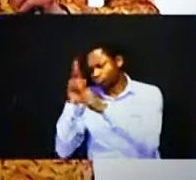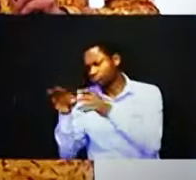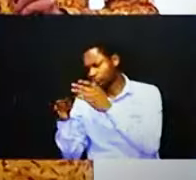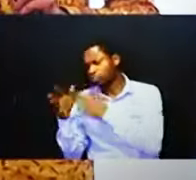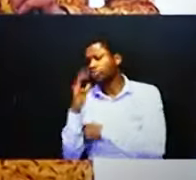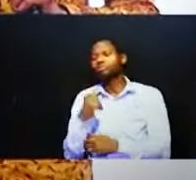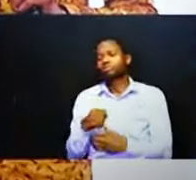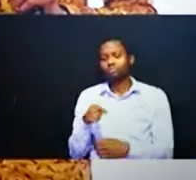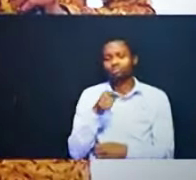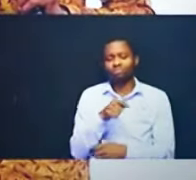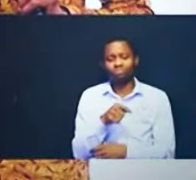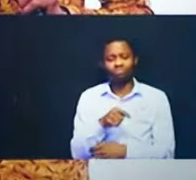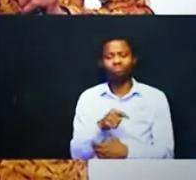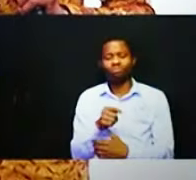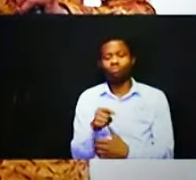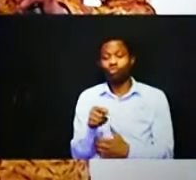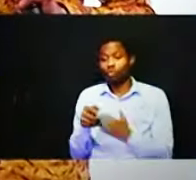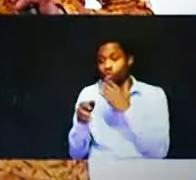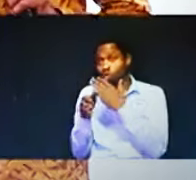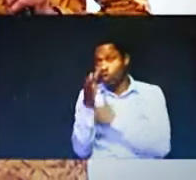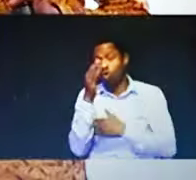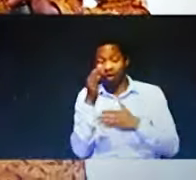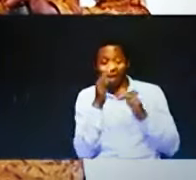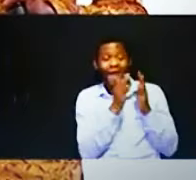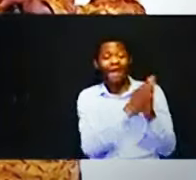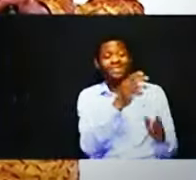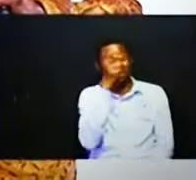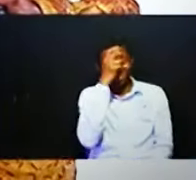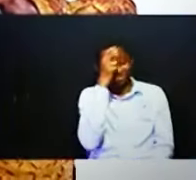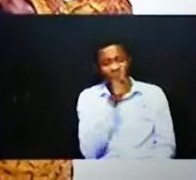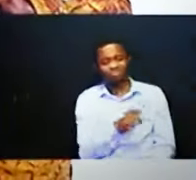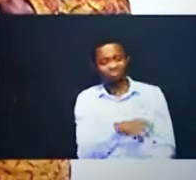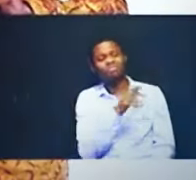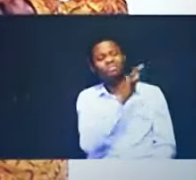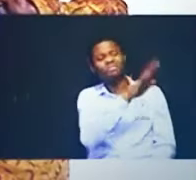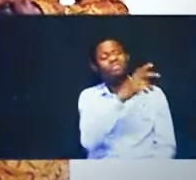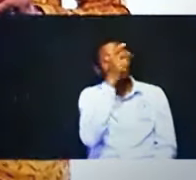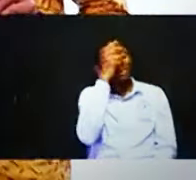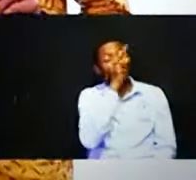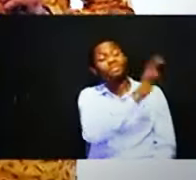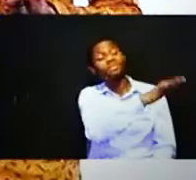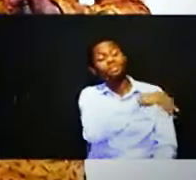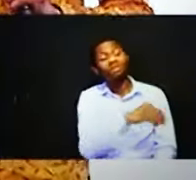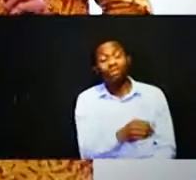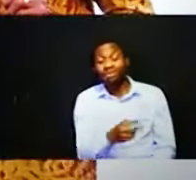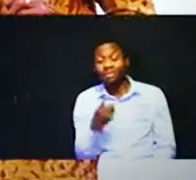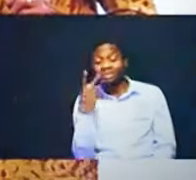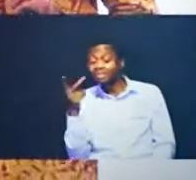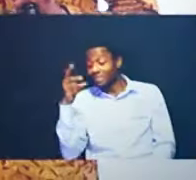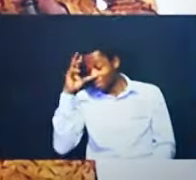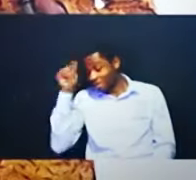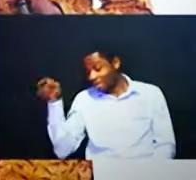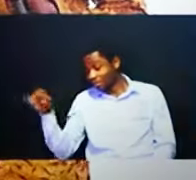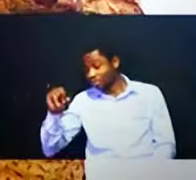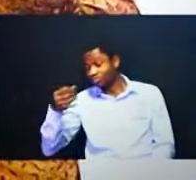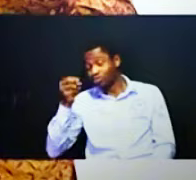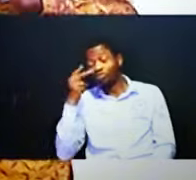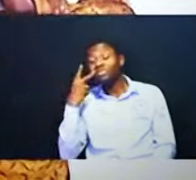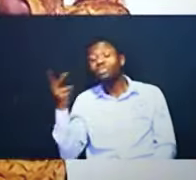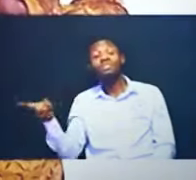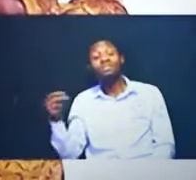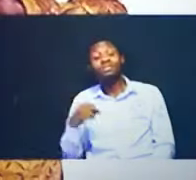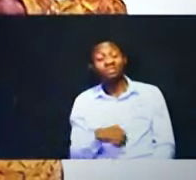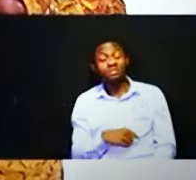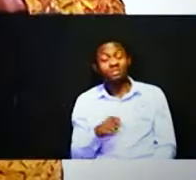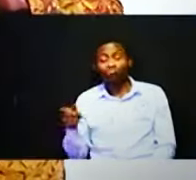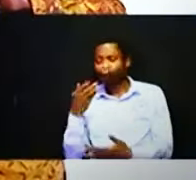ho a otese ono asasi so obrema odimmu na otene osuro nyankopon na oyi ne ho efri